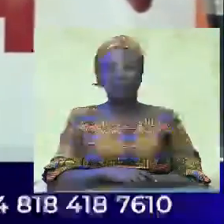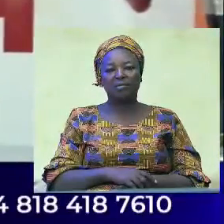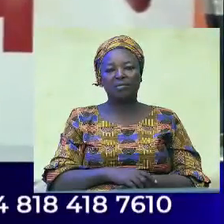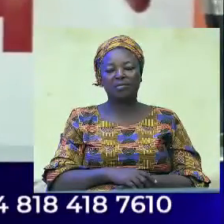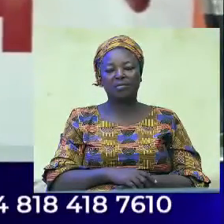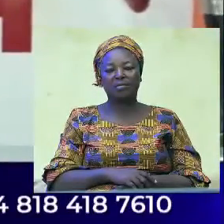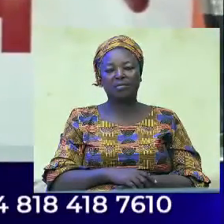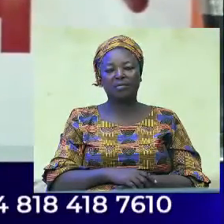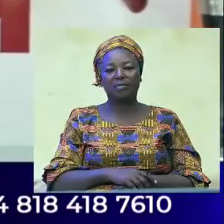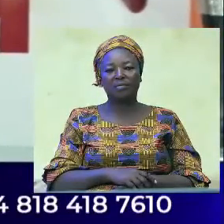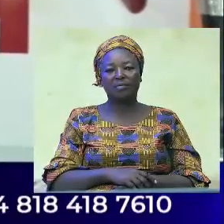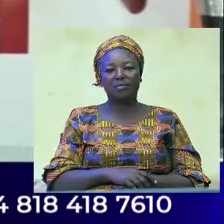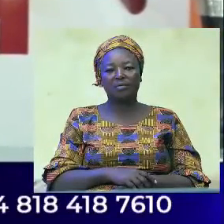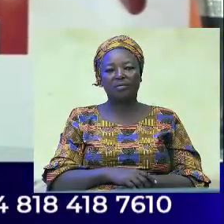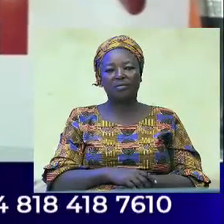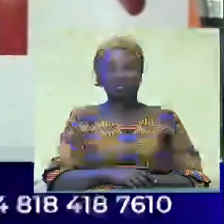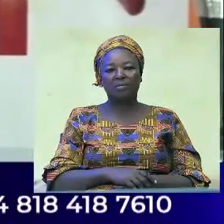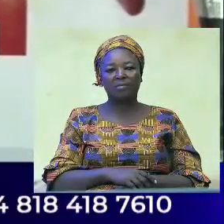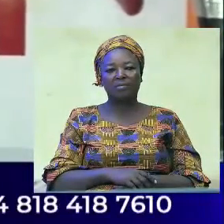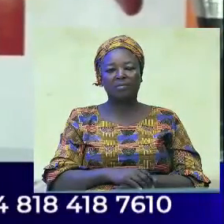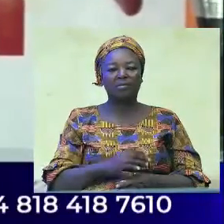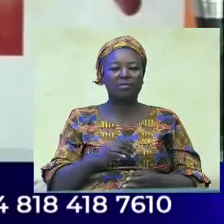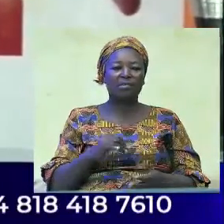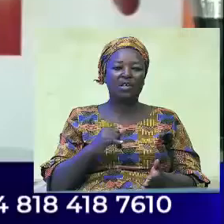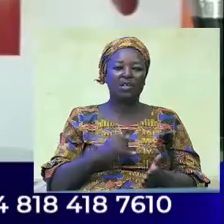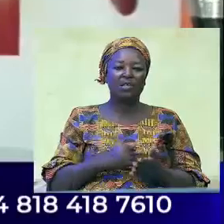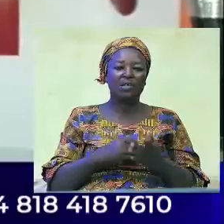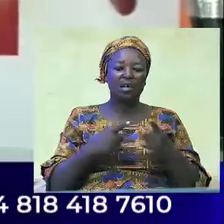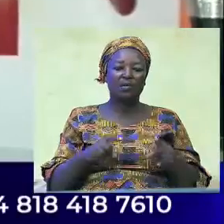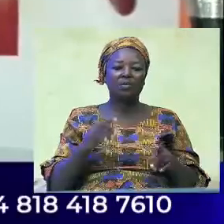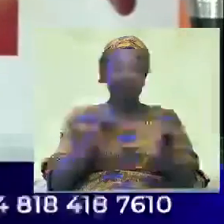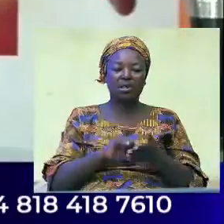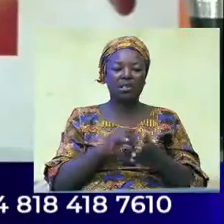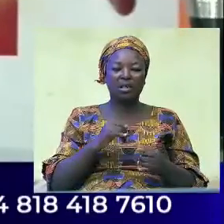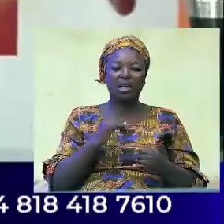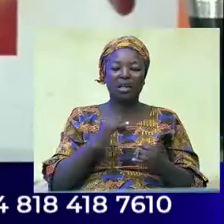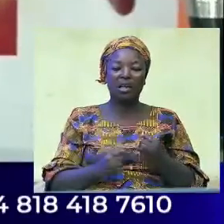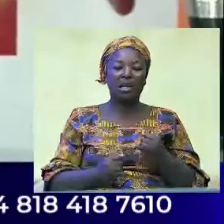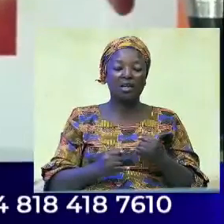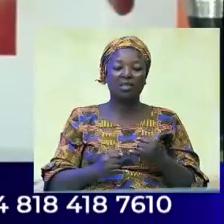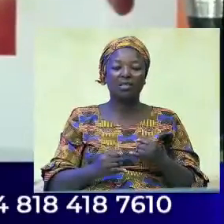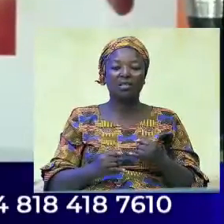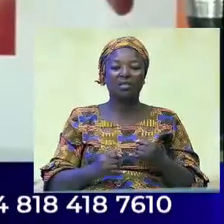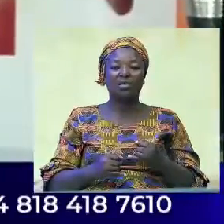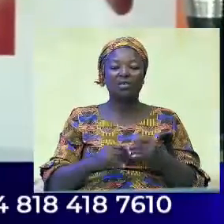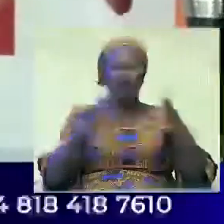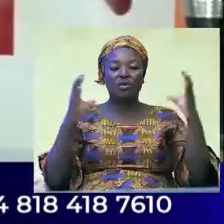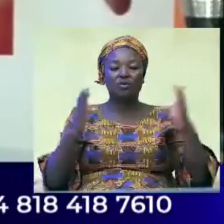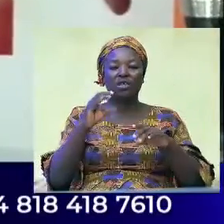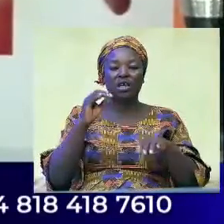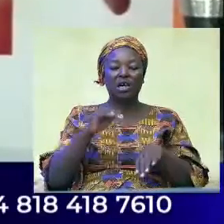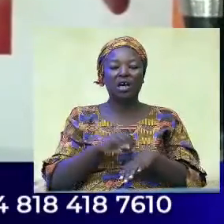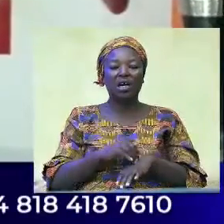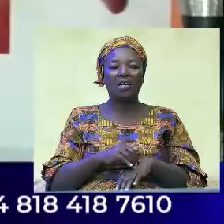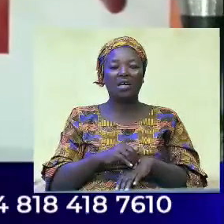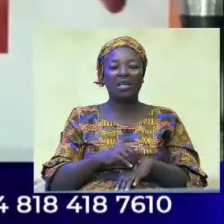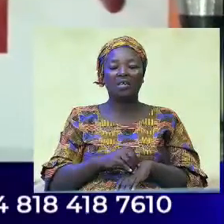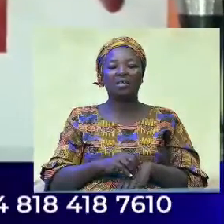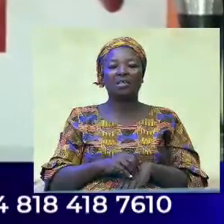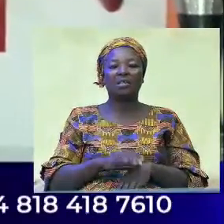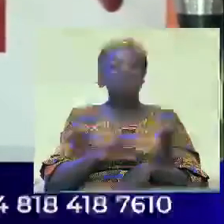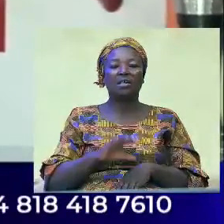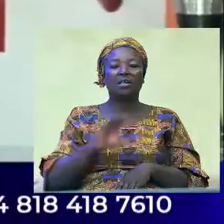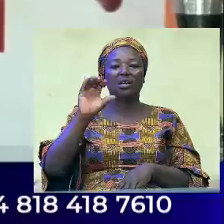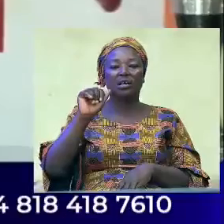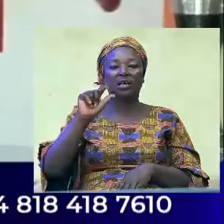Region. So it happened on the last crusade held at Calabar, signs